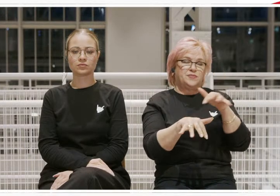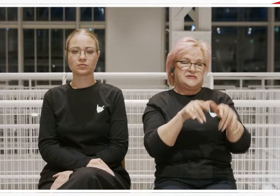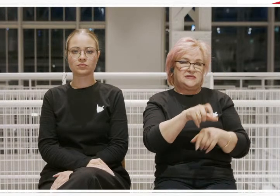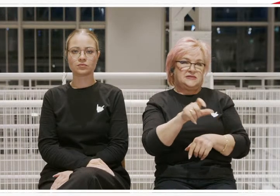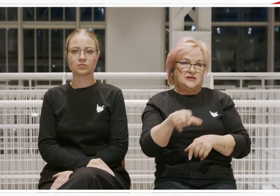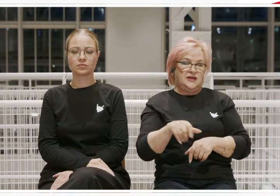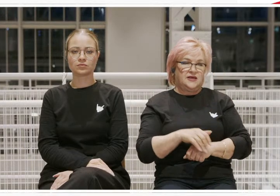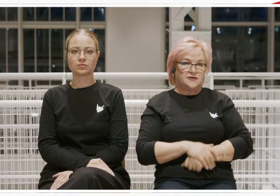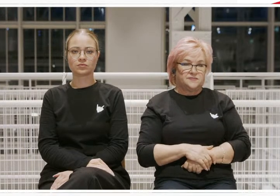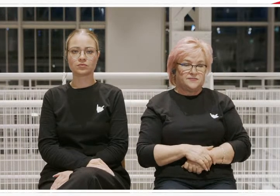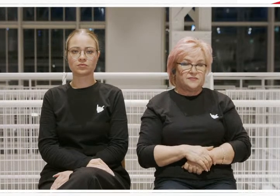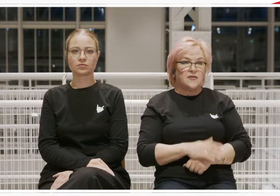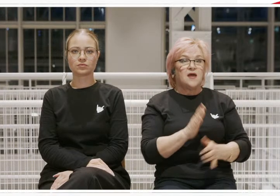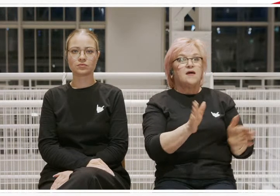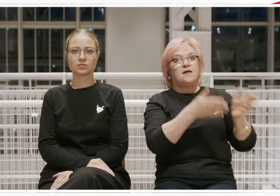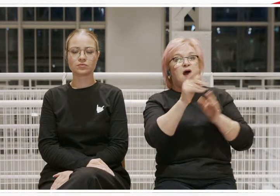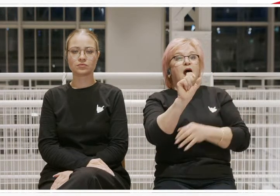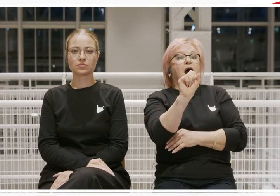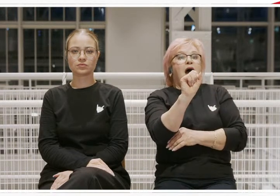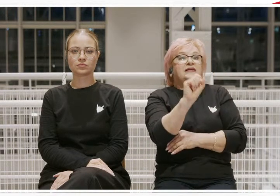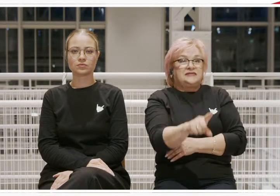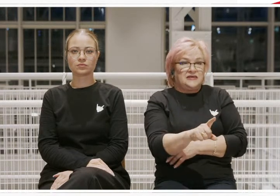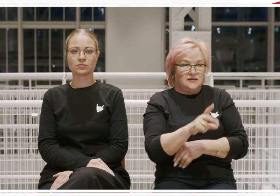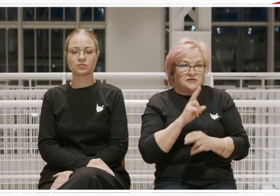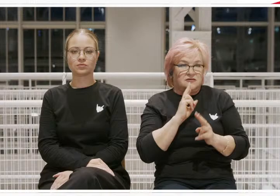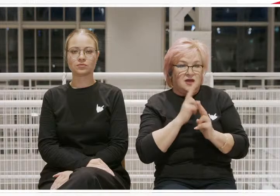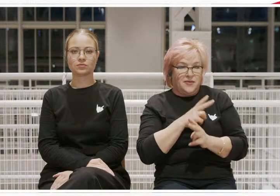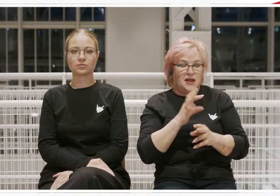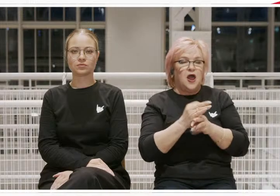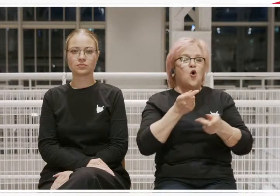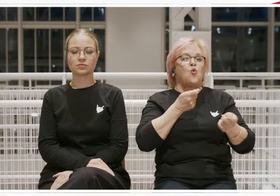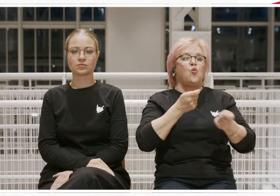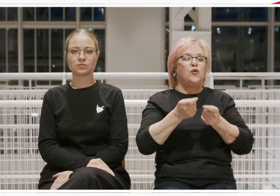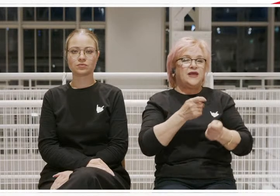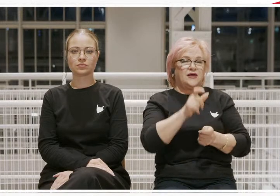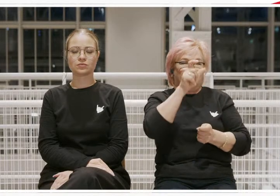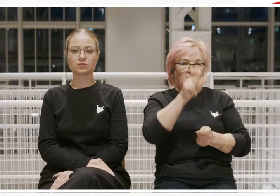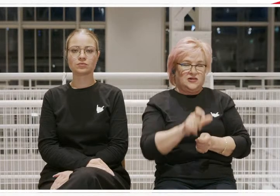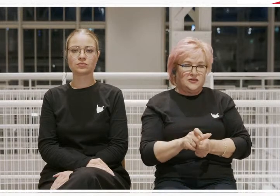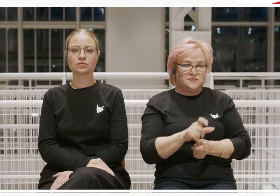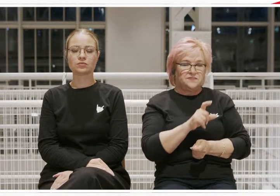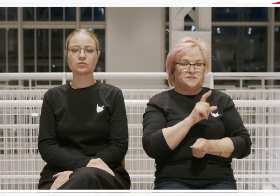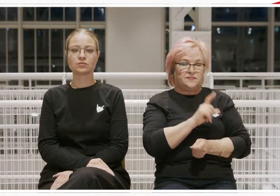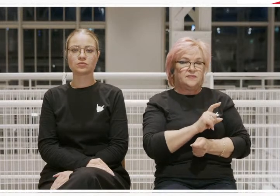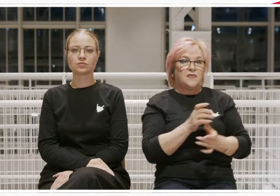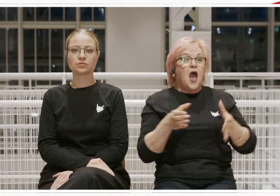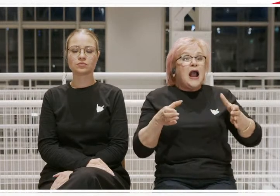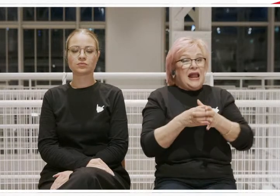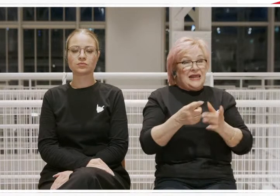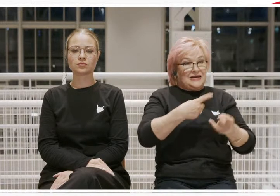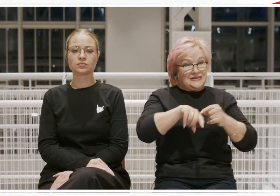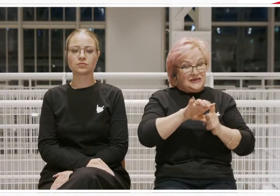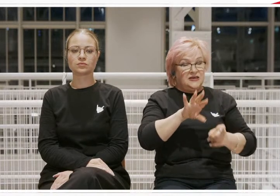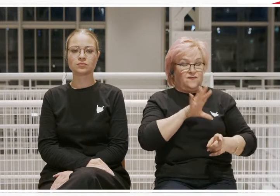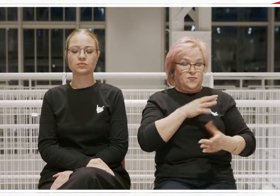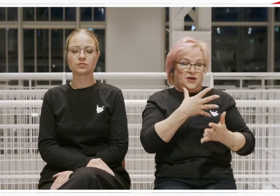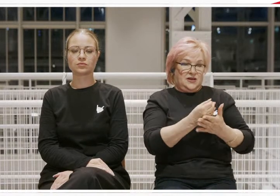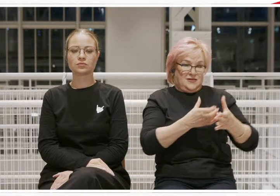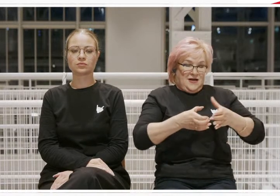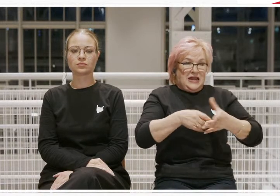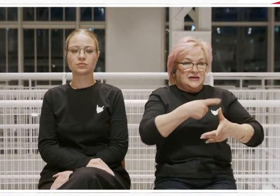11th edition of Istanbul Biennial was curated by a curatorial collective, What, How, and For